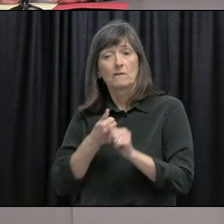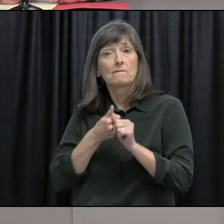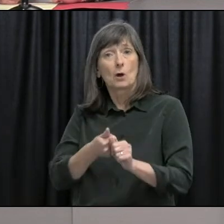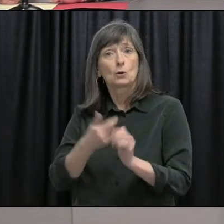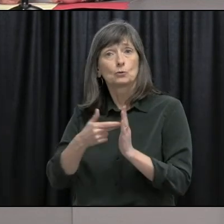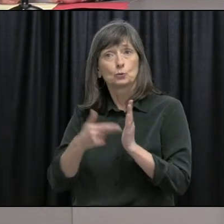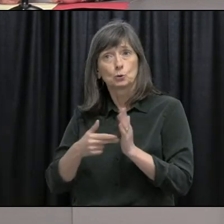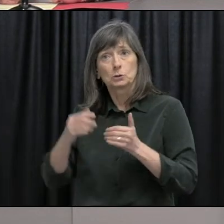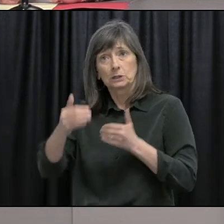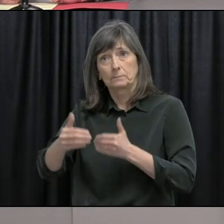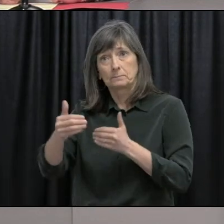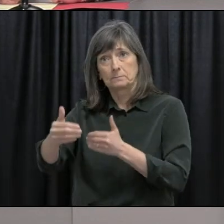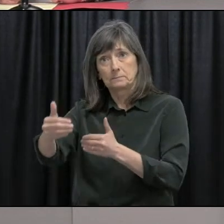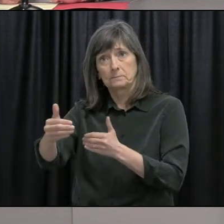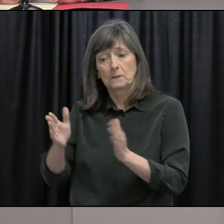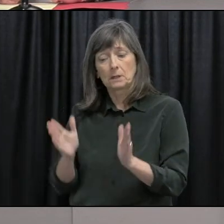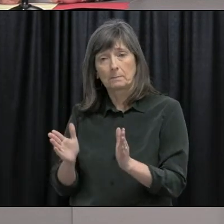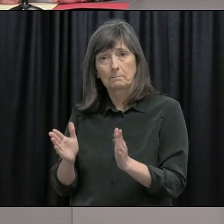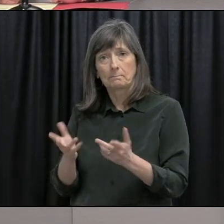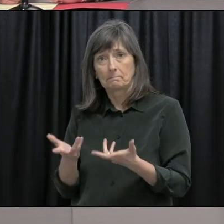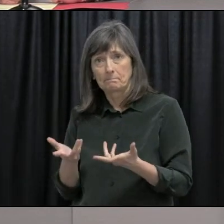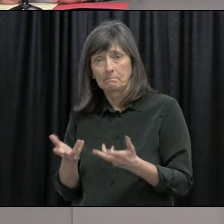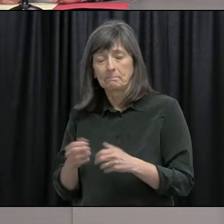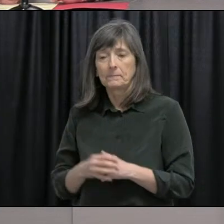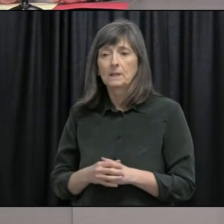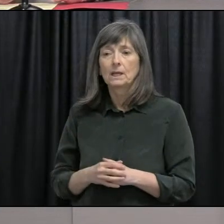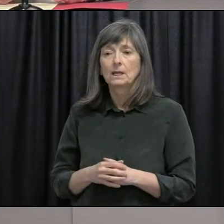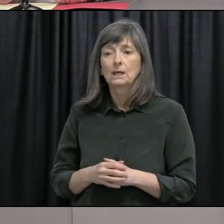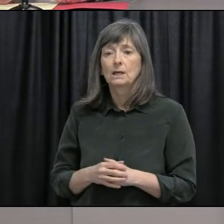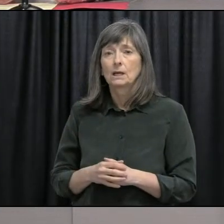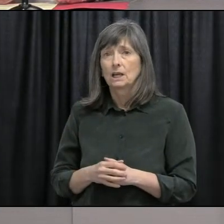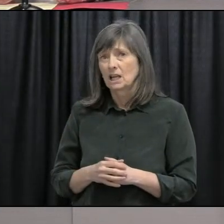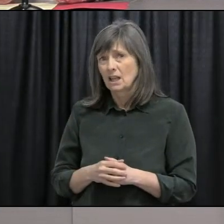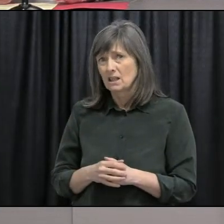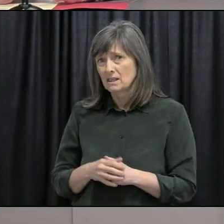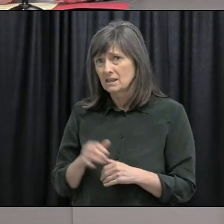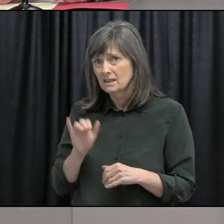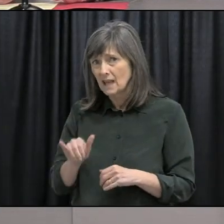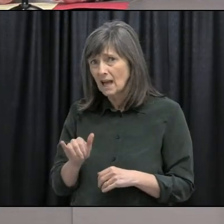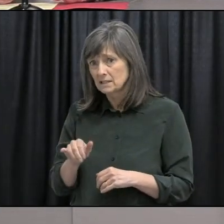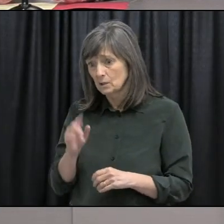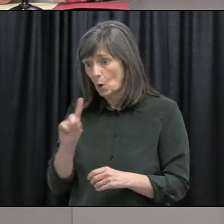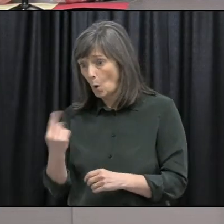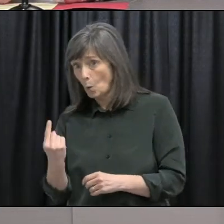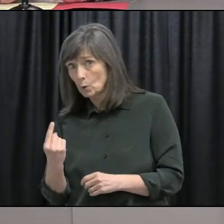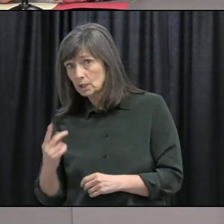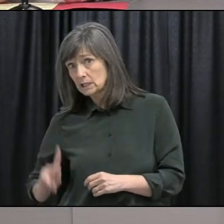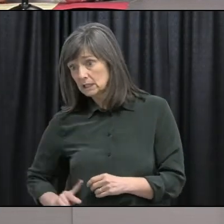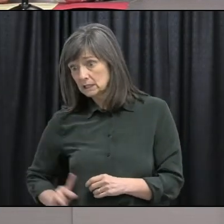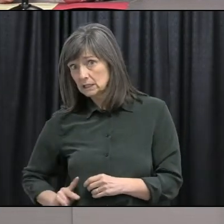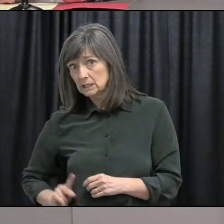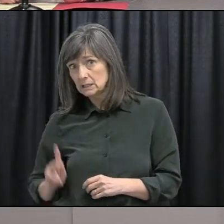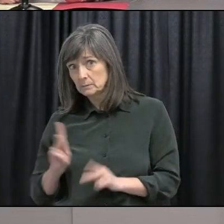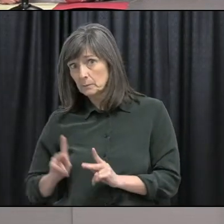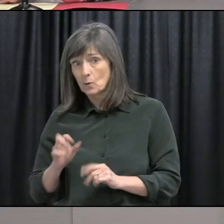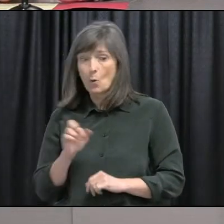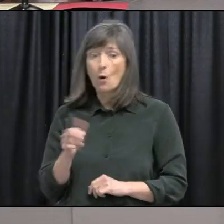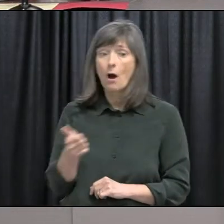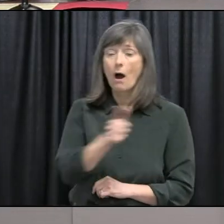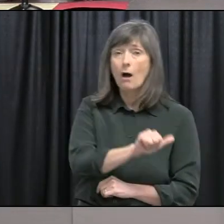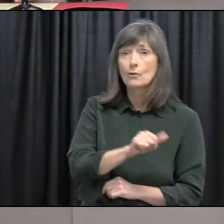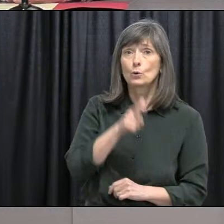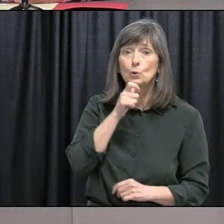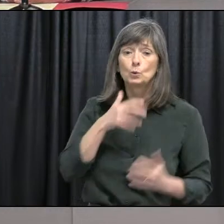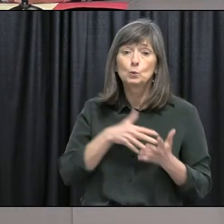I'm wondering, is that being accommodated? And are there other immune-compromised groups, such as cancer patients, being considered as